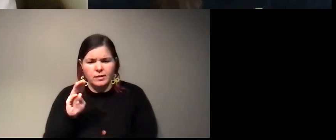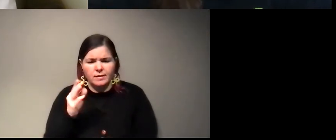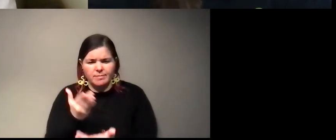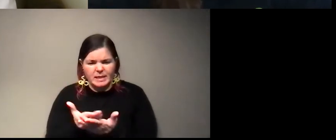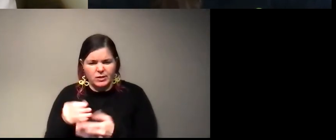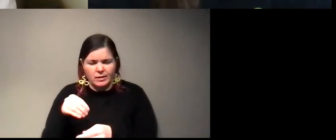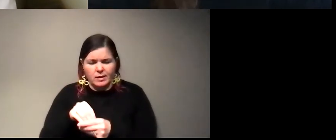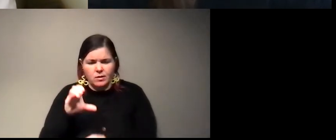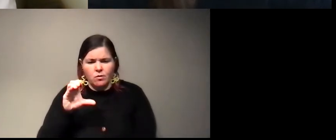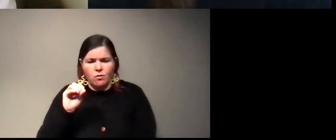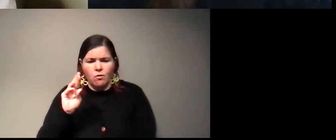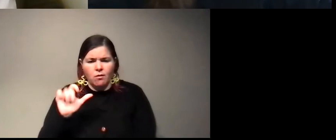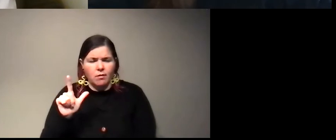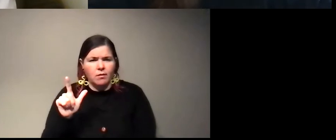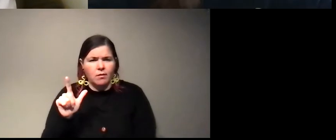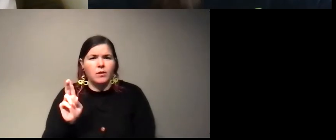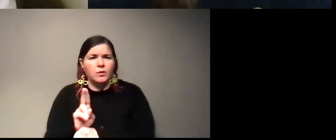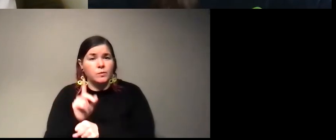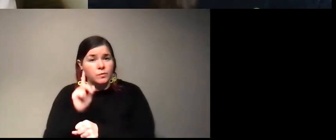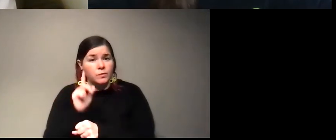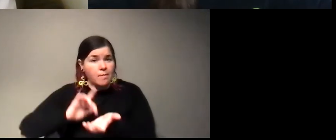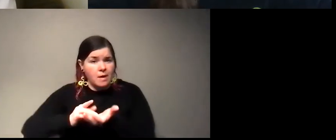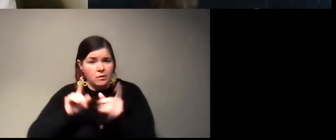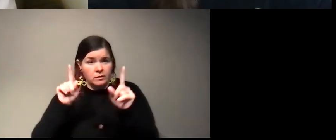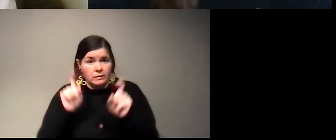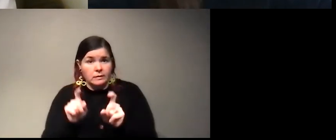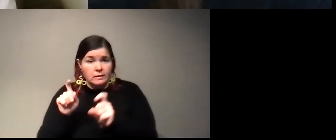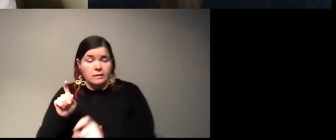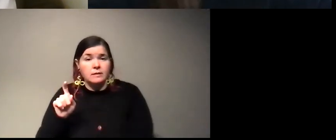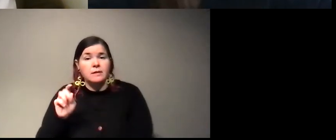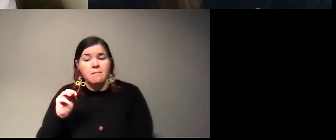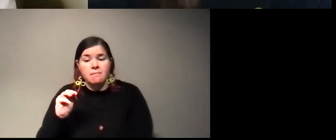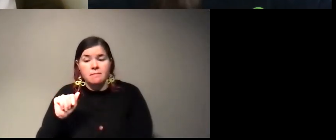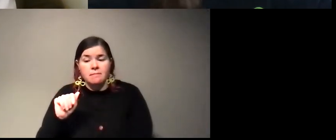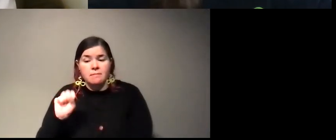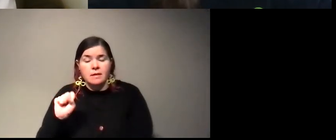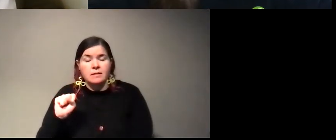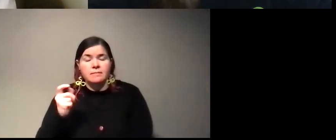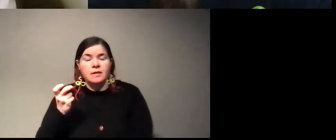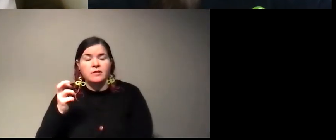coral are used for medical testing. Is mass spectrometry